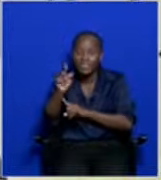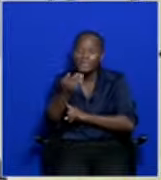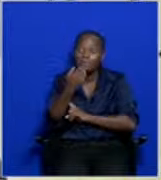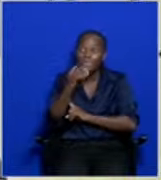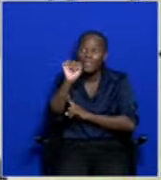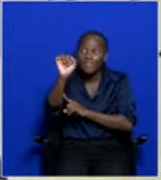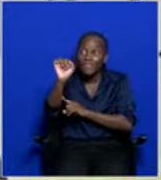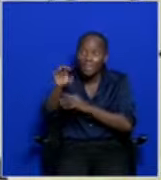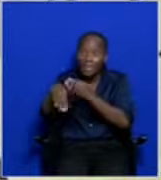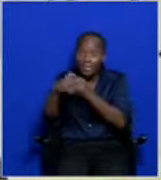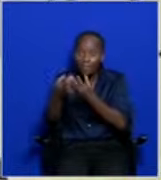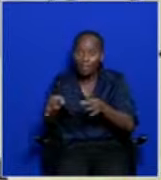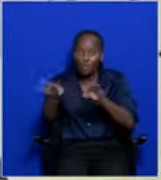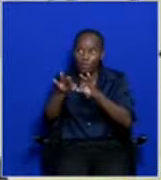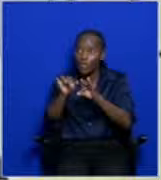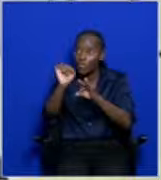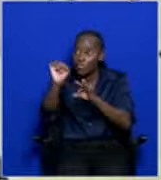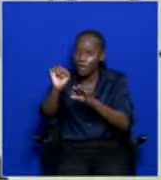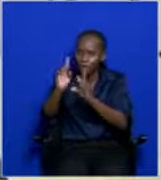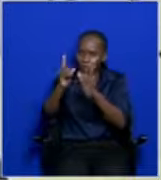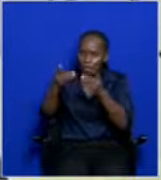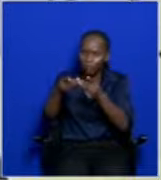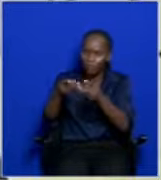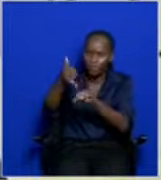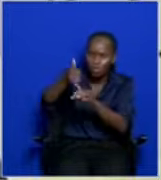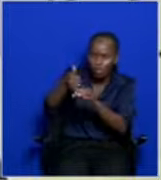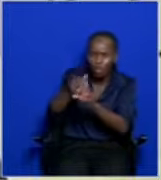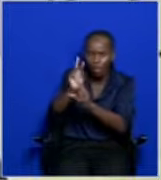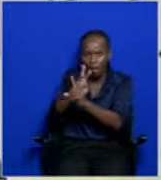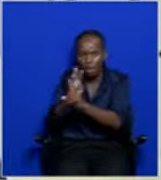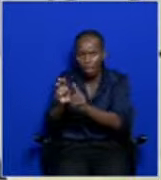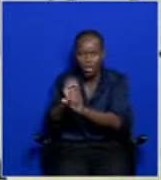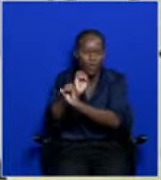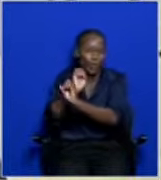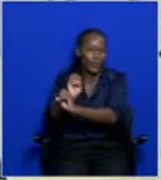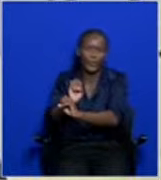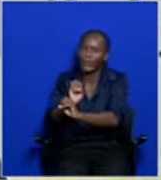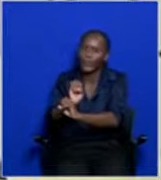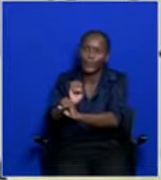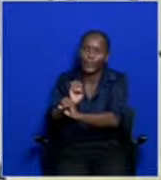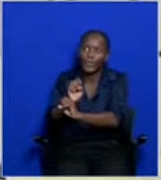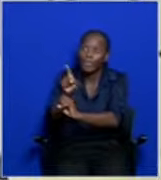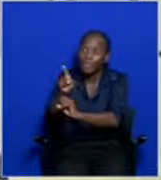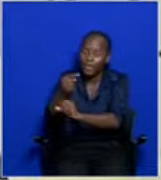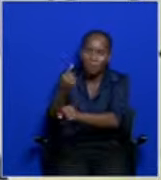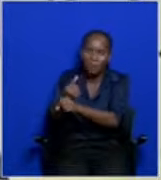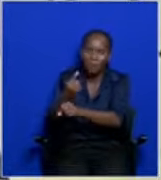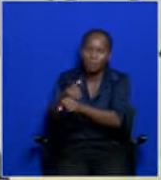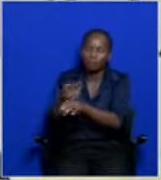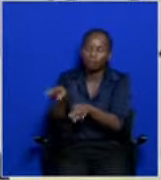step that they have taken. They are dependent on the criminal outcome.